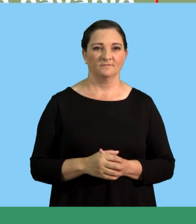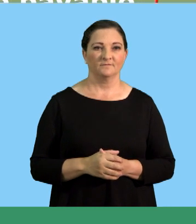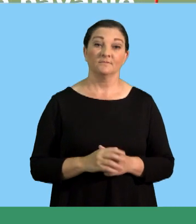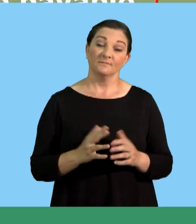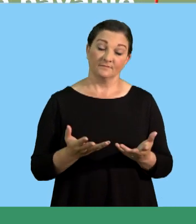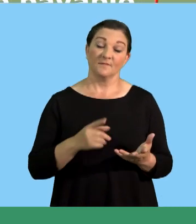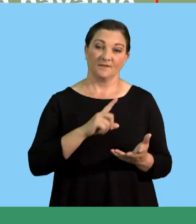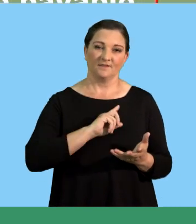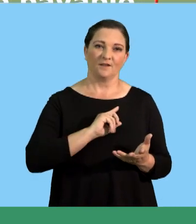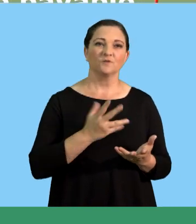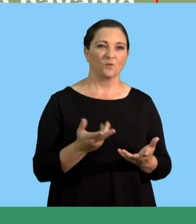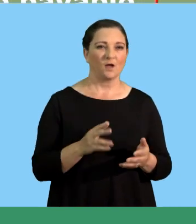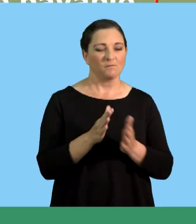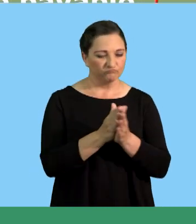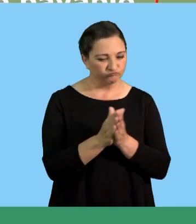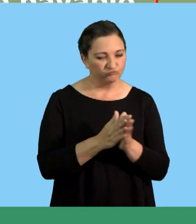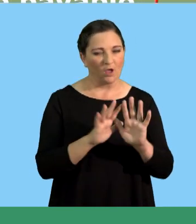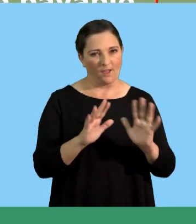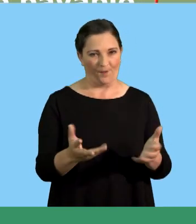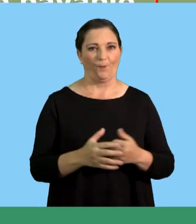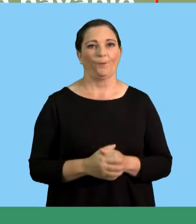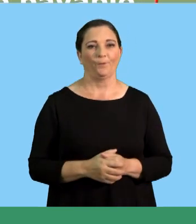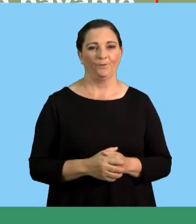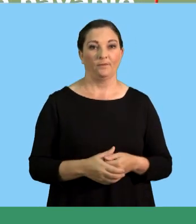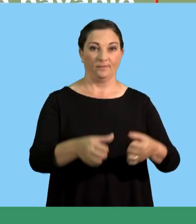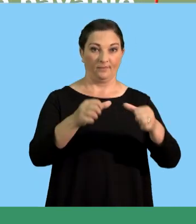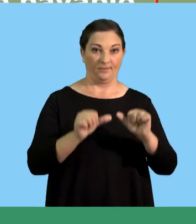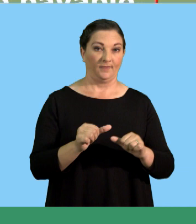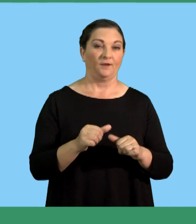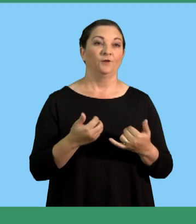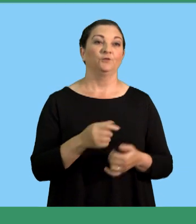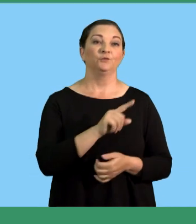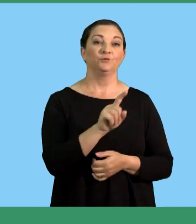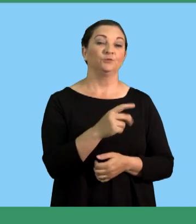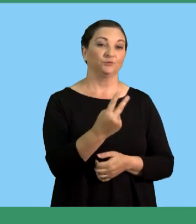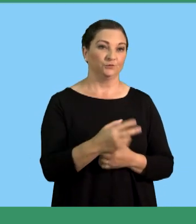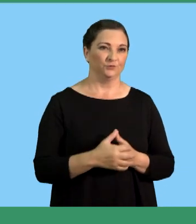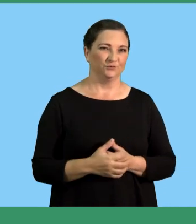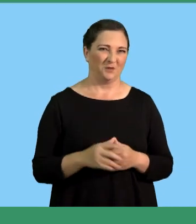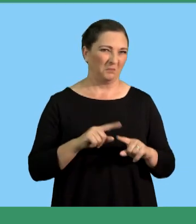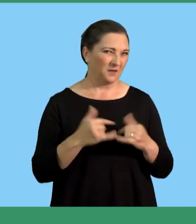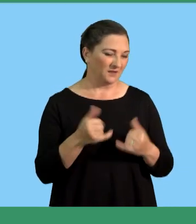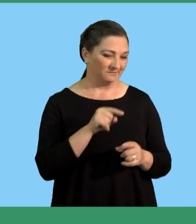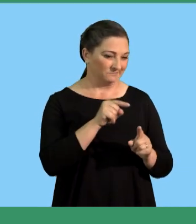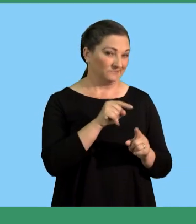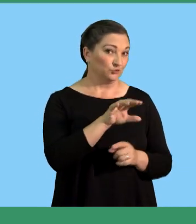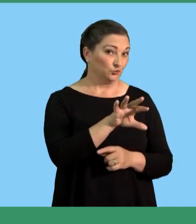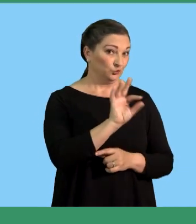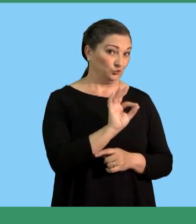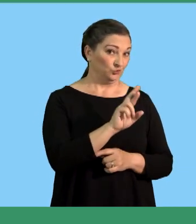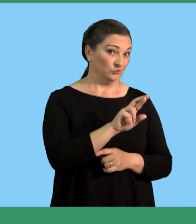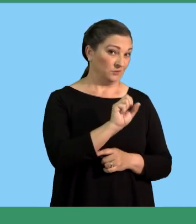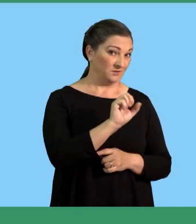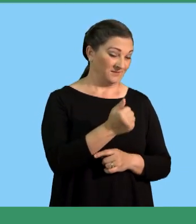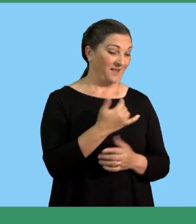payable. So that is how you motivate. Now, let us look into another aspect, which is now to discuss the impact of the